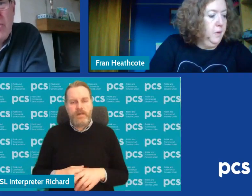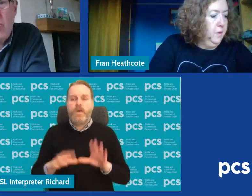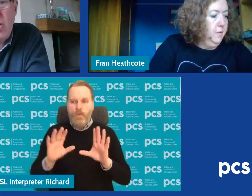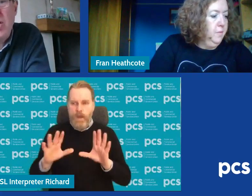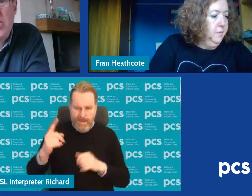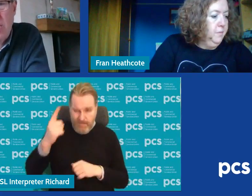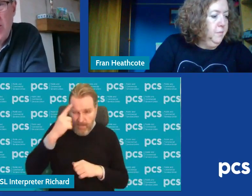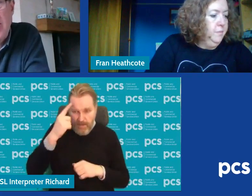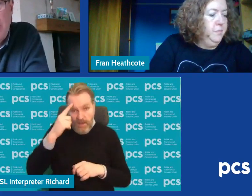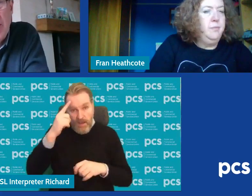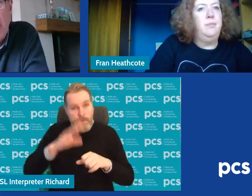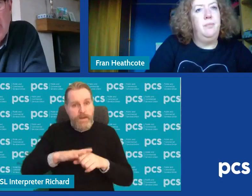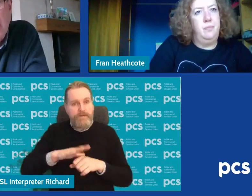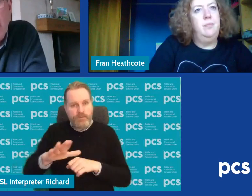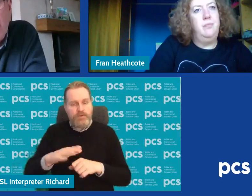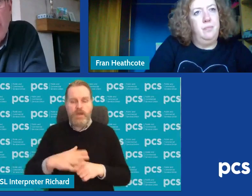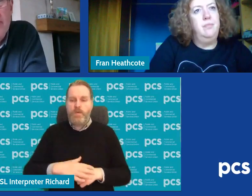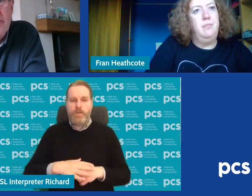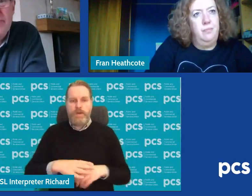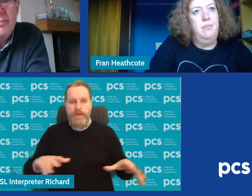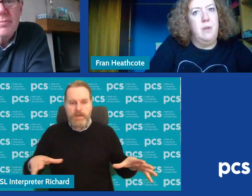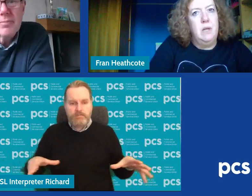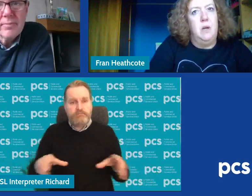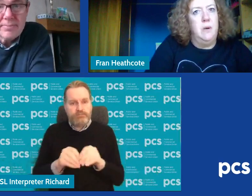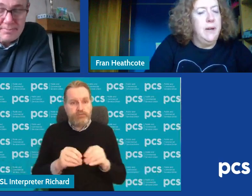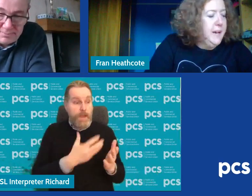carefully, but we want consolidated pay rises for everyone.